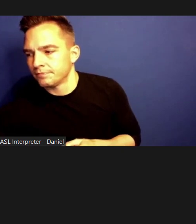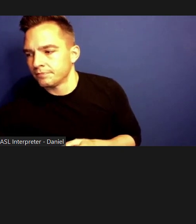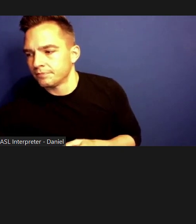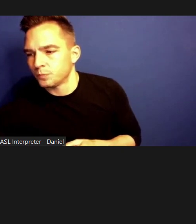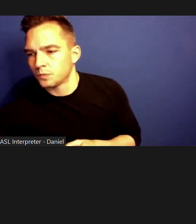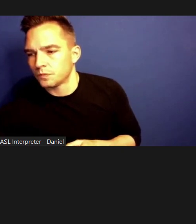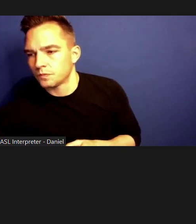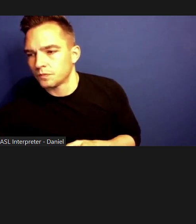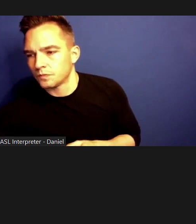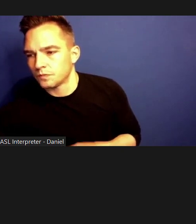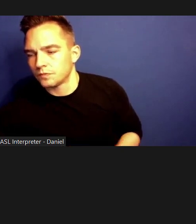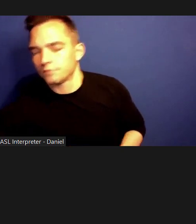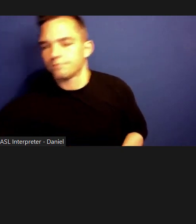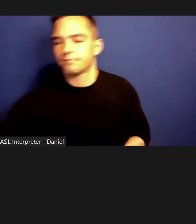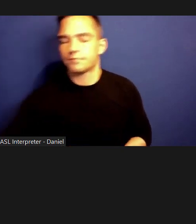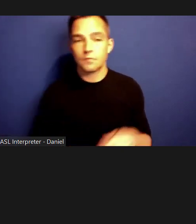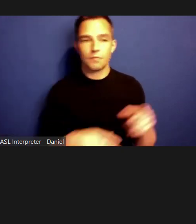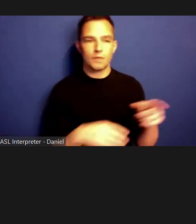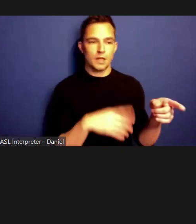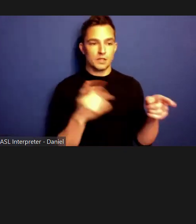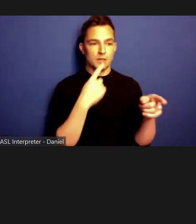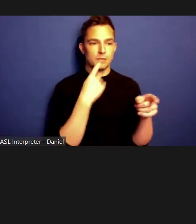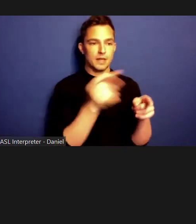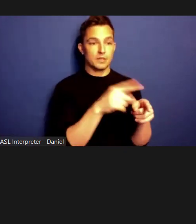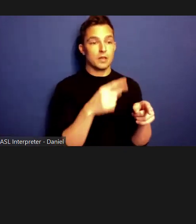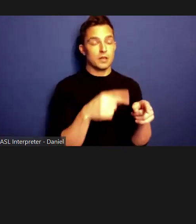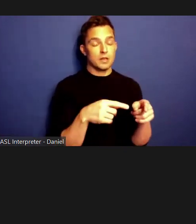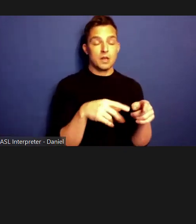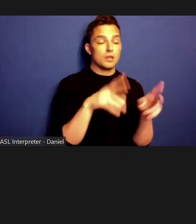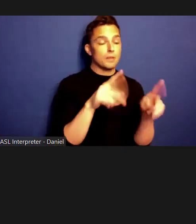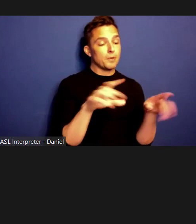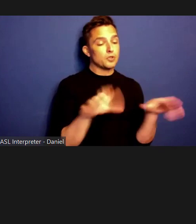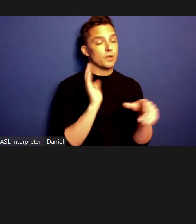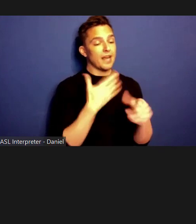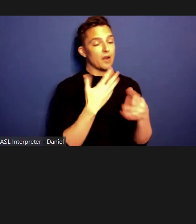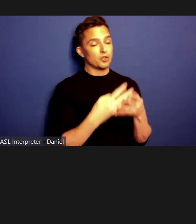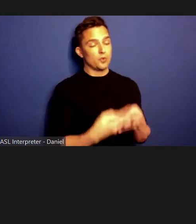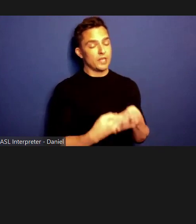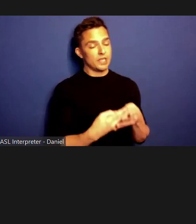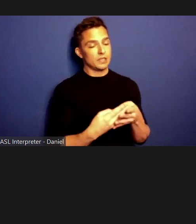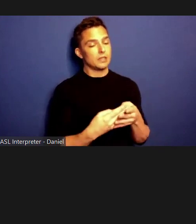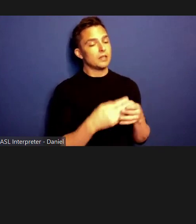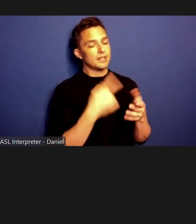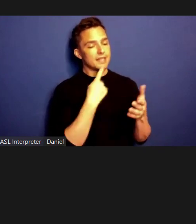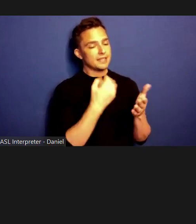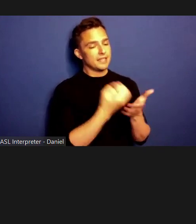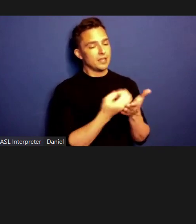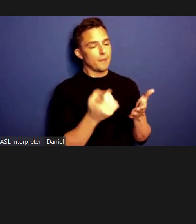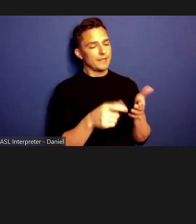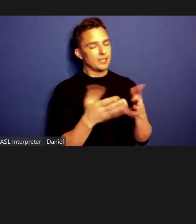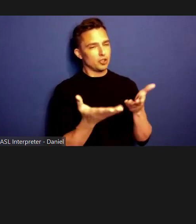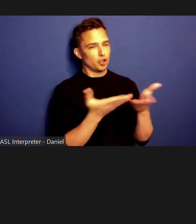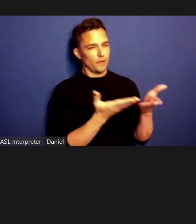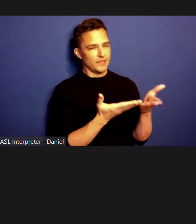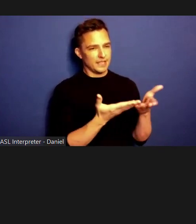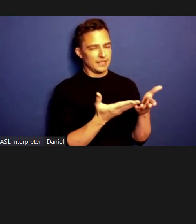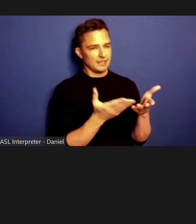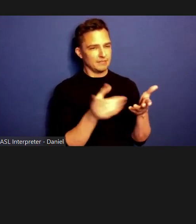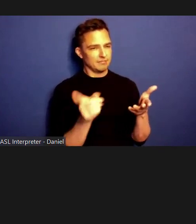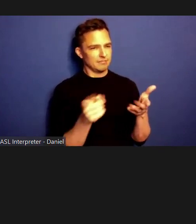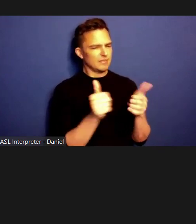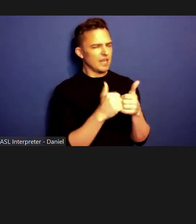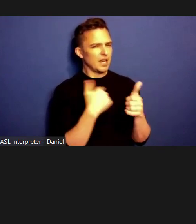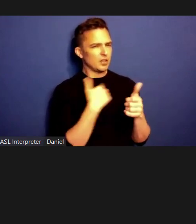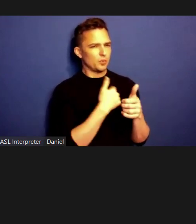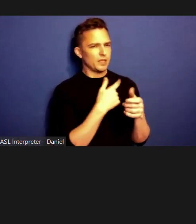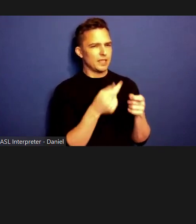Here's somebody that is saying that the person that's doing our screening says that the equipment needs servicing. How